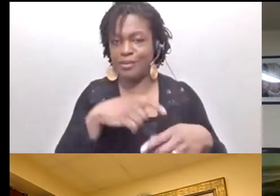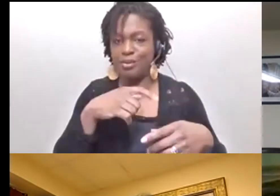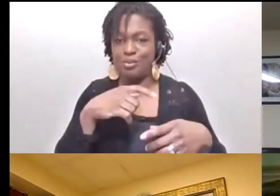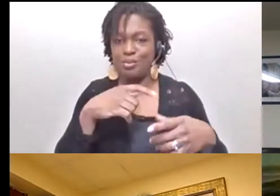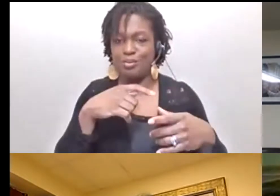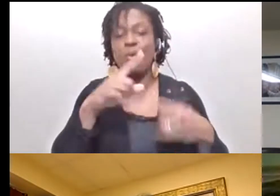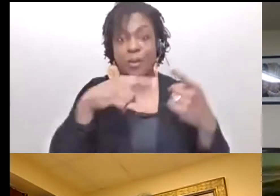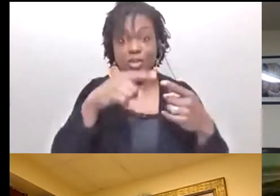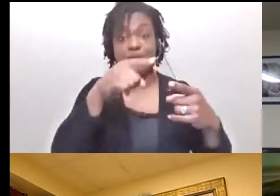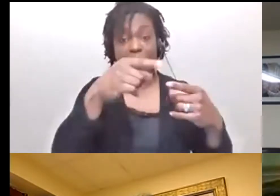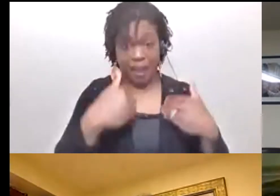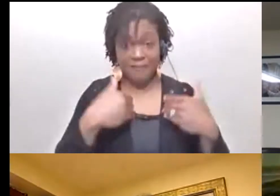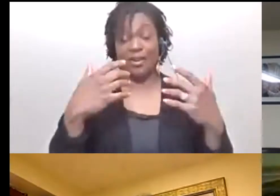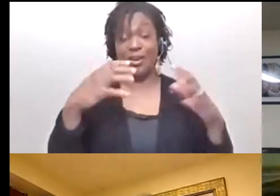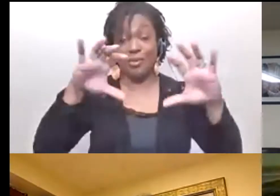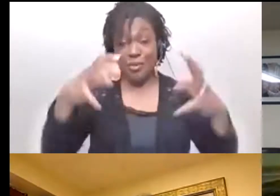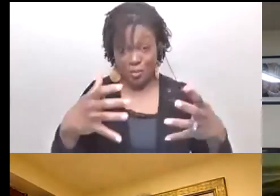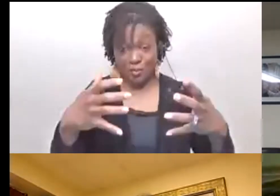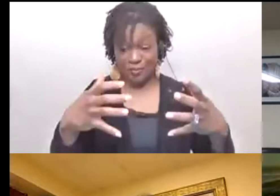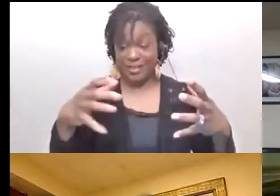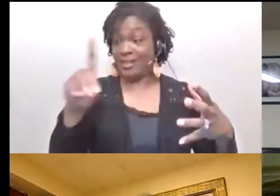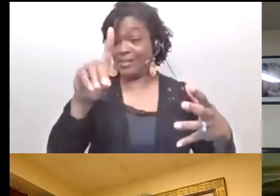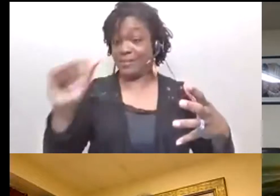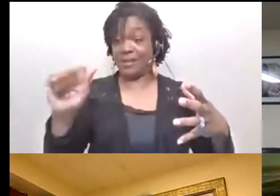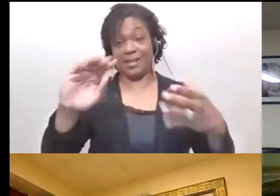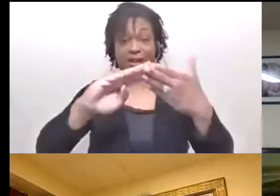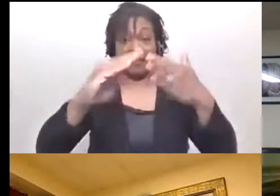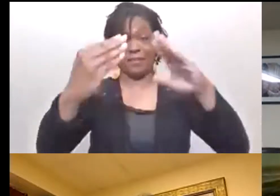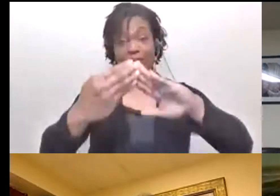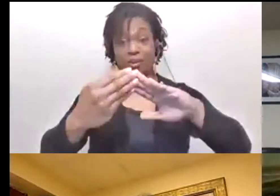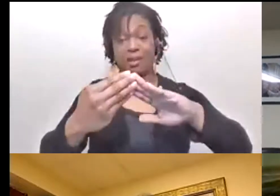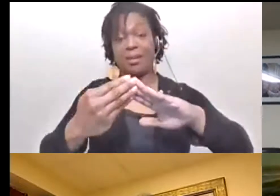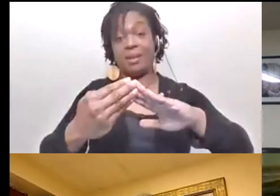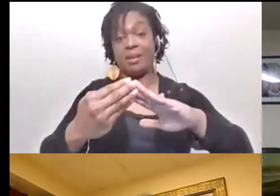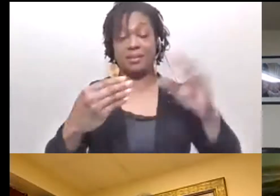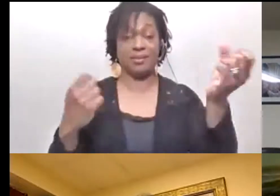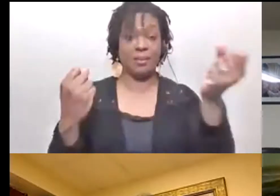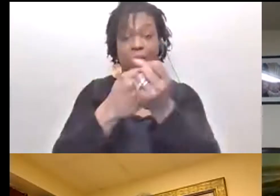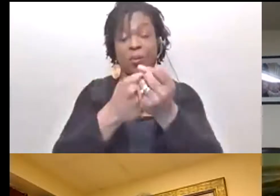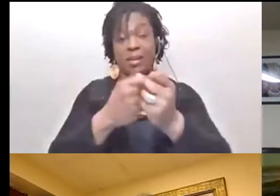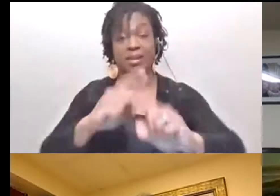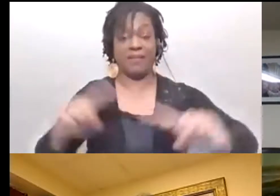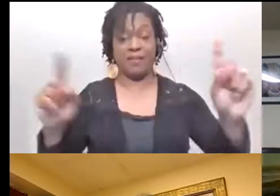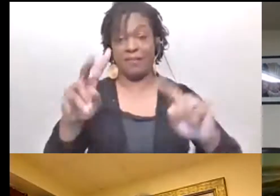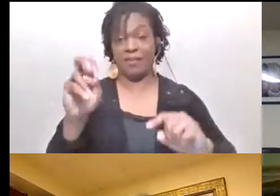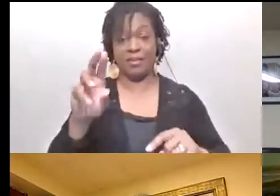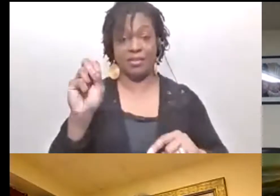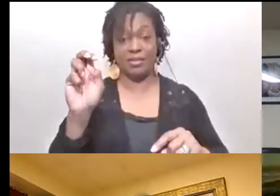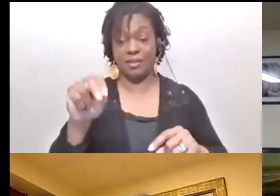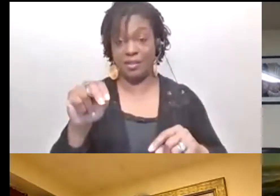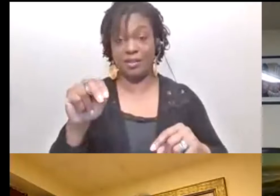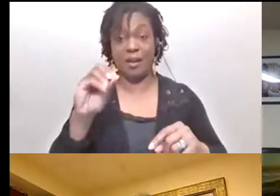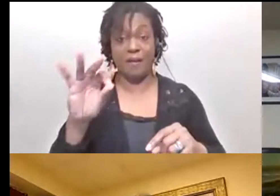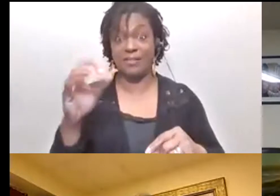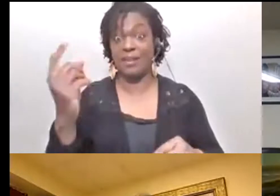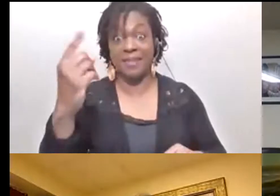of individuals, being the disability community, all supporting a different version of something and not being able to come